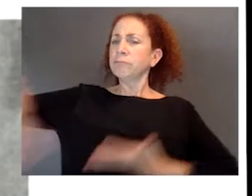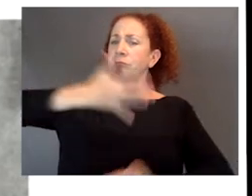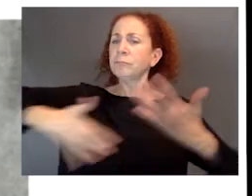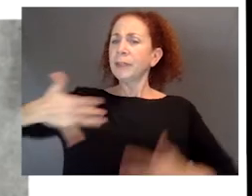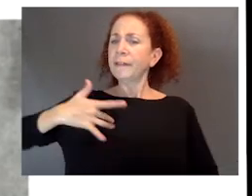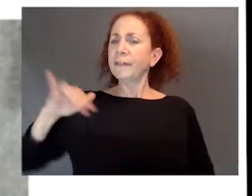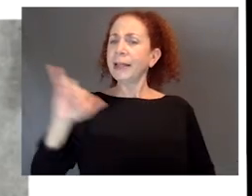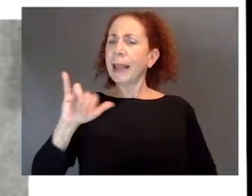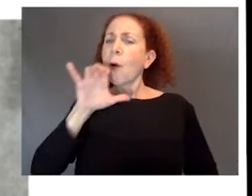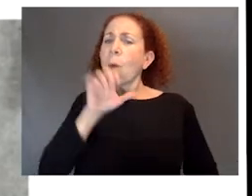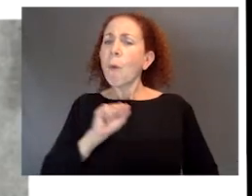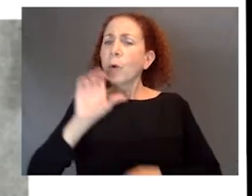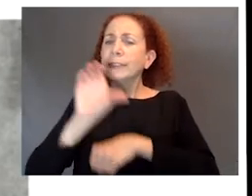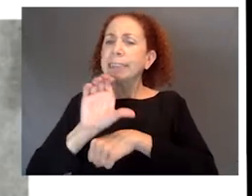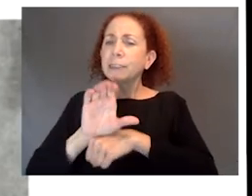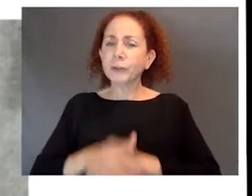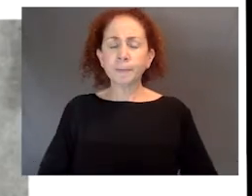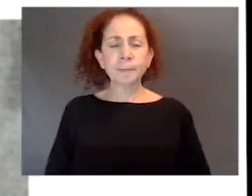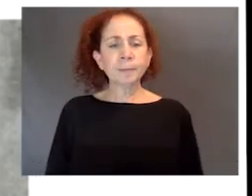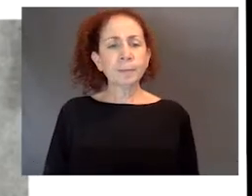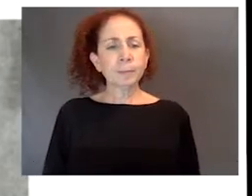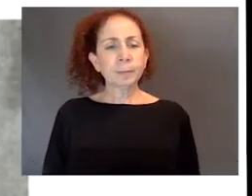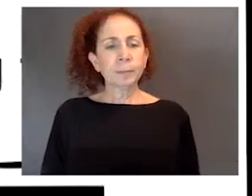and airy, much like an old cathedral.